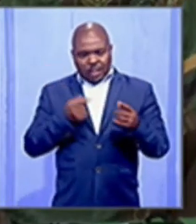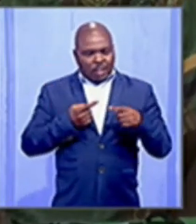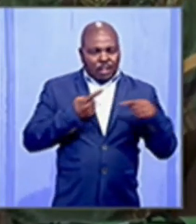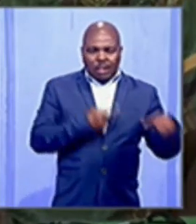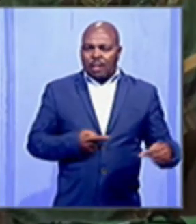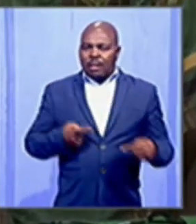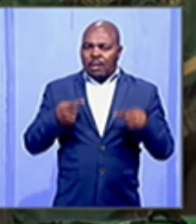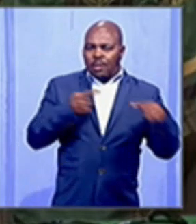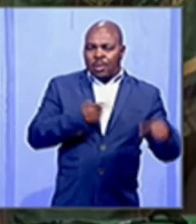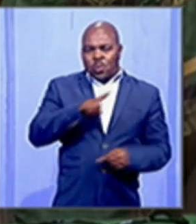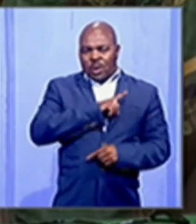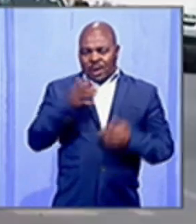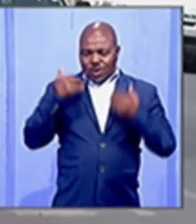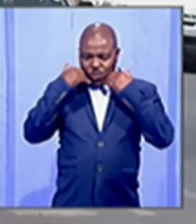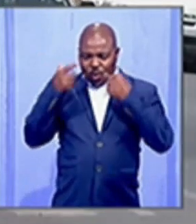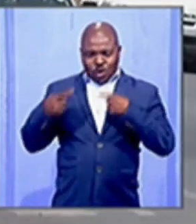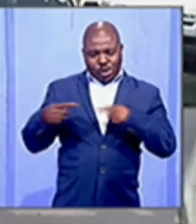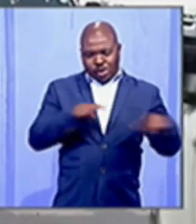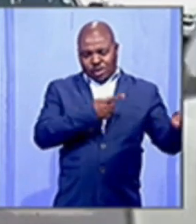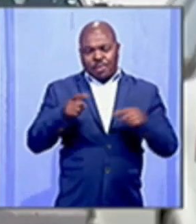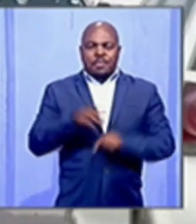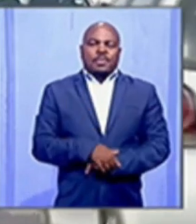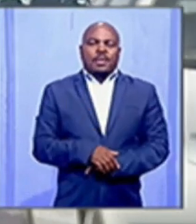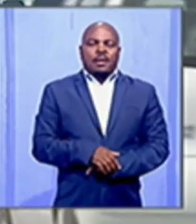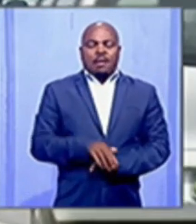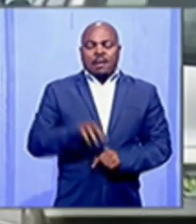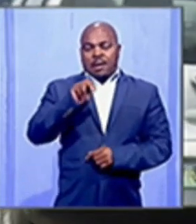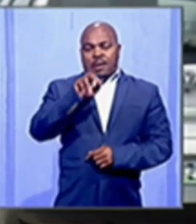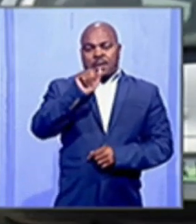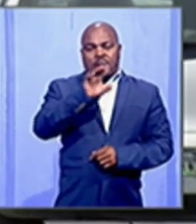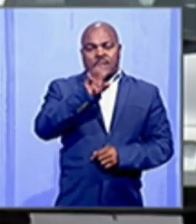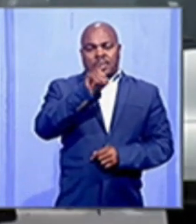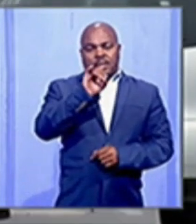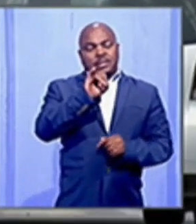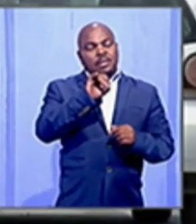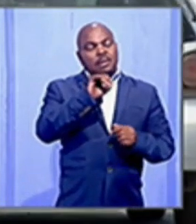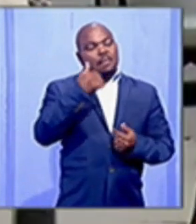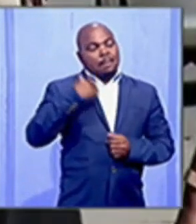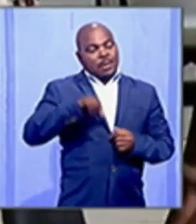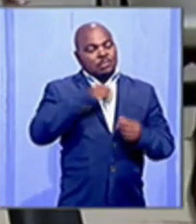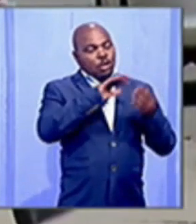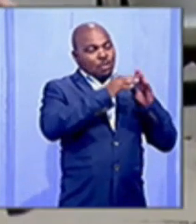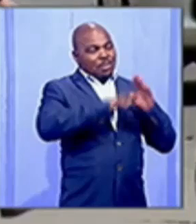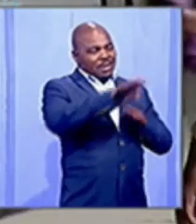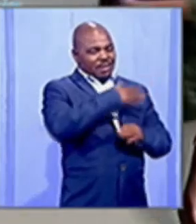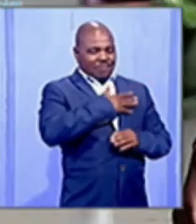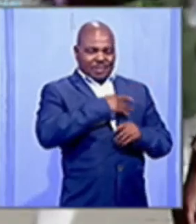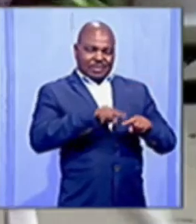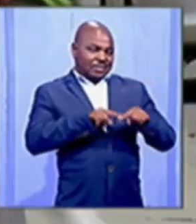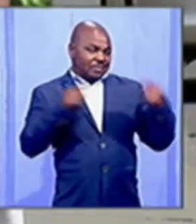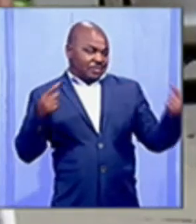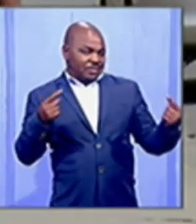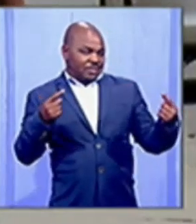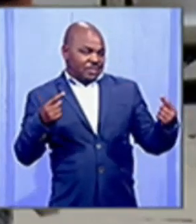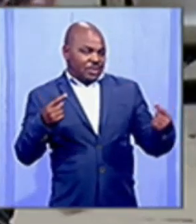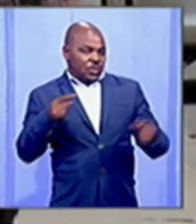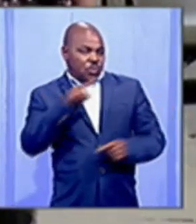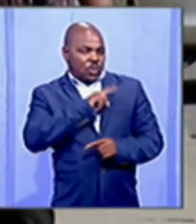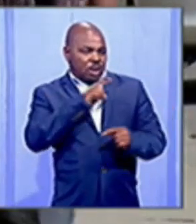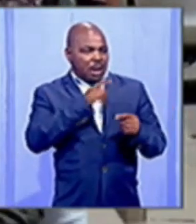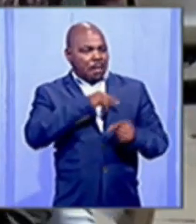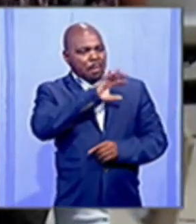seke ya baka dikgogakgogano. Baagi ba masepala wa Naledi kwa Vryburg ba na le maikutlo a farologaneng malebana le go tlosiwa mo